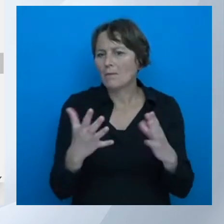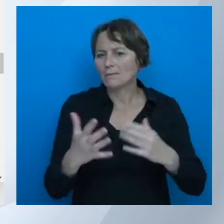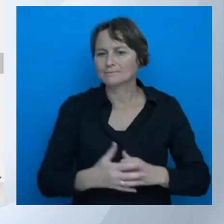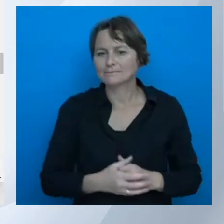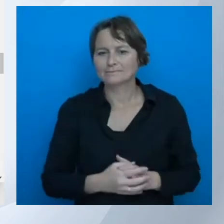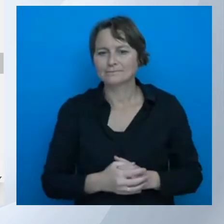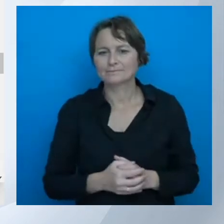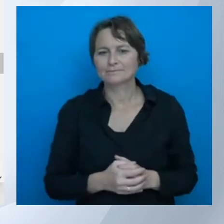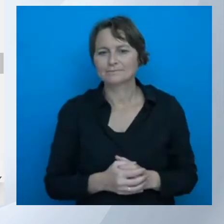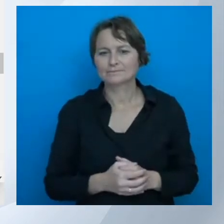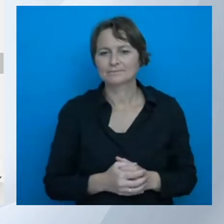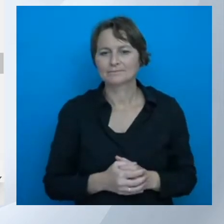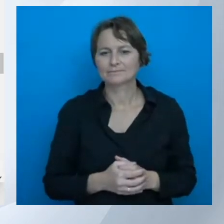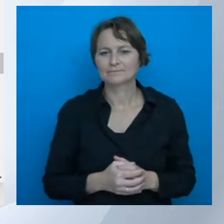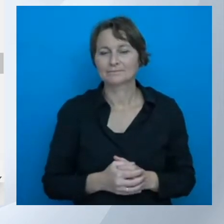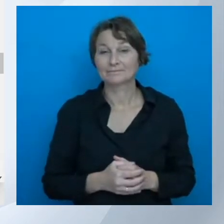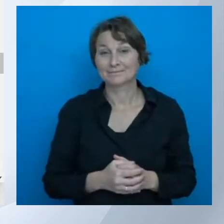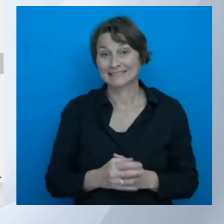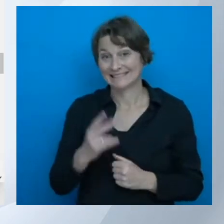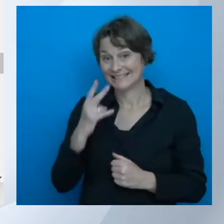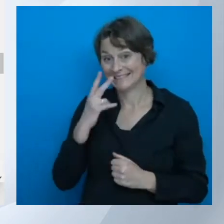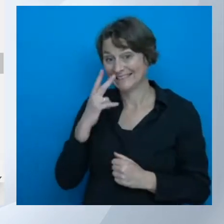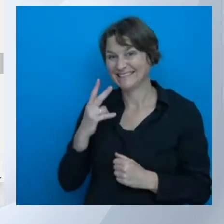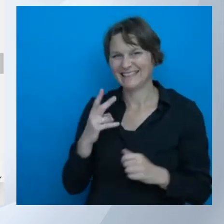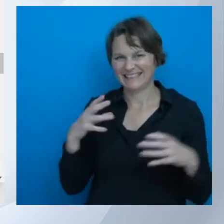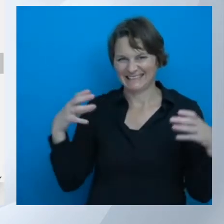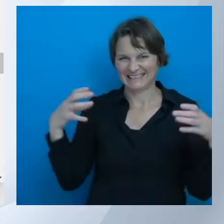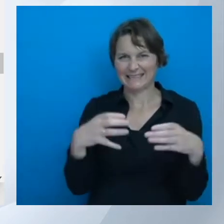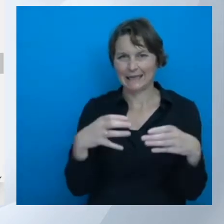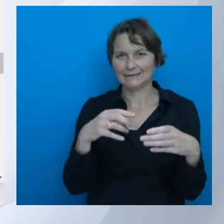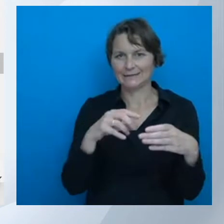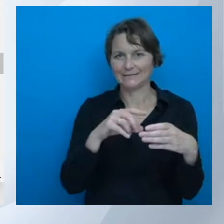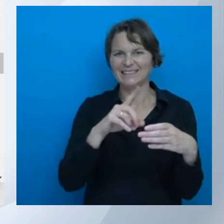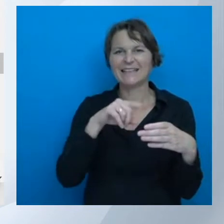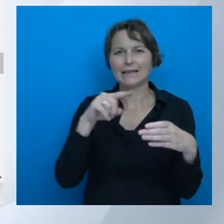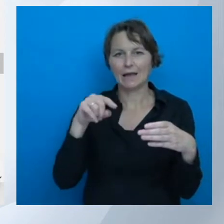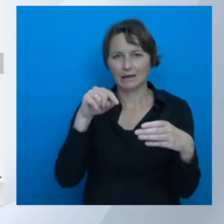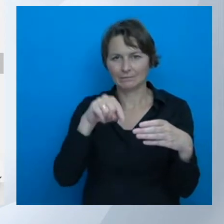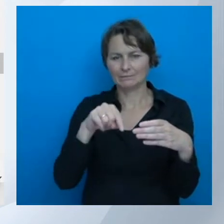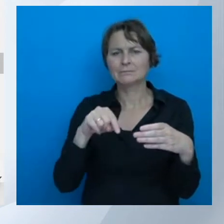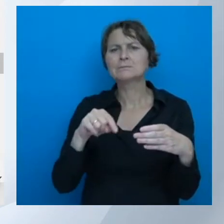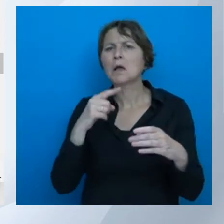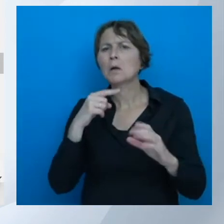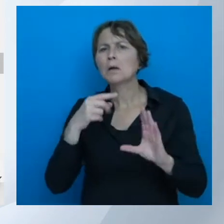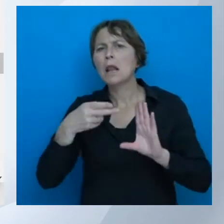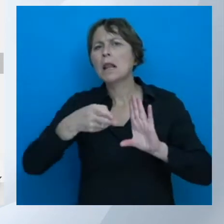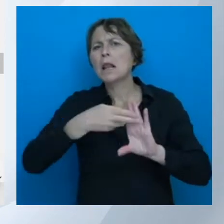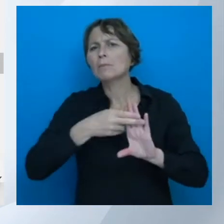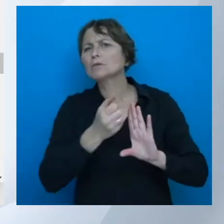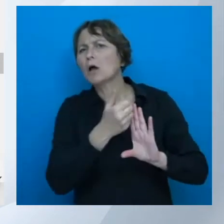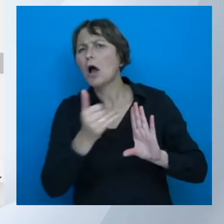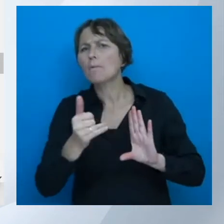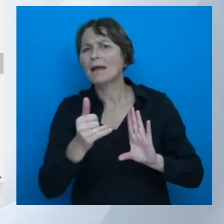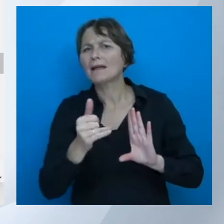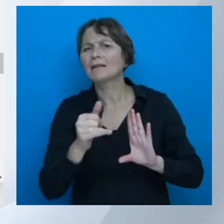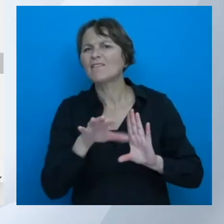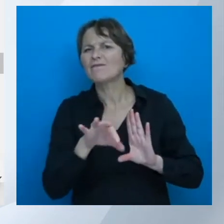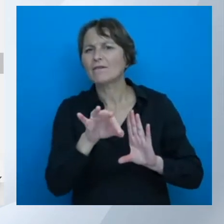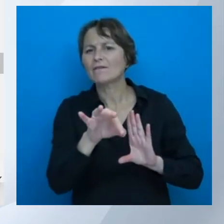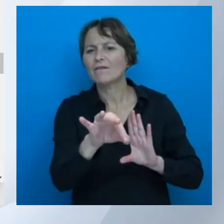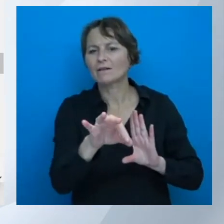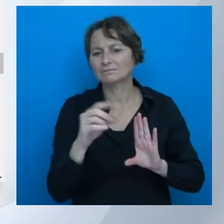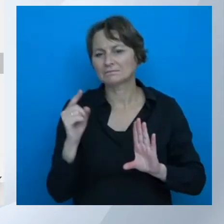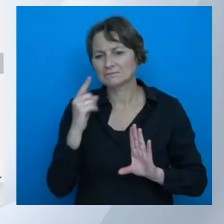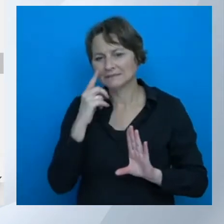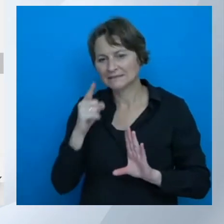And with the use of the test dataset, the labels now can be predicted. And as a result, the accuracy, the precision,